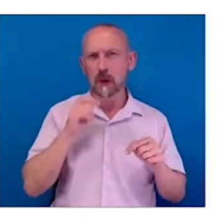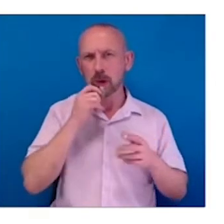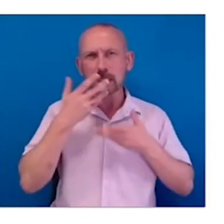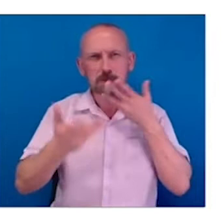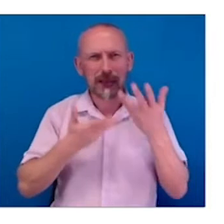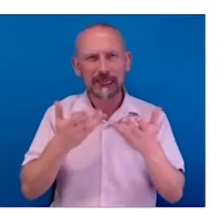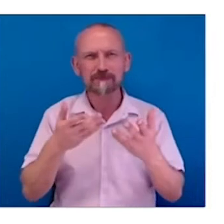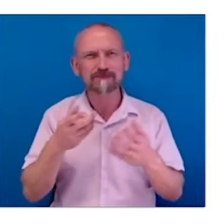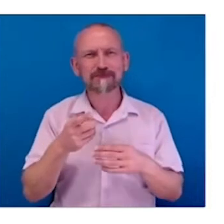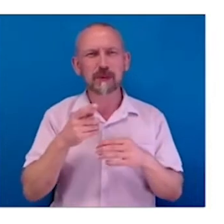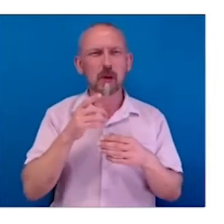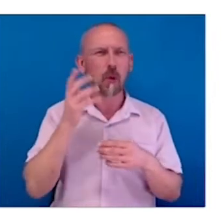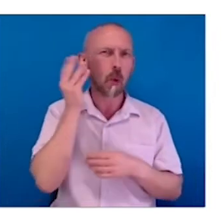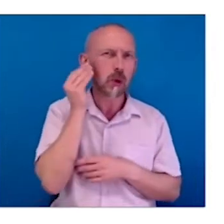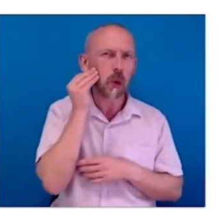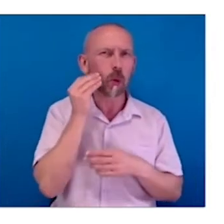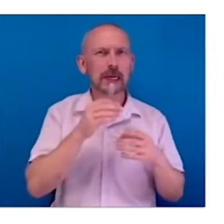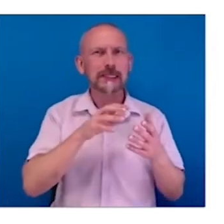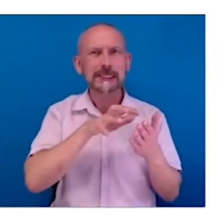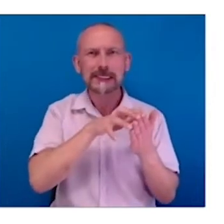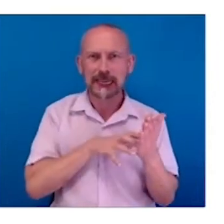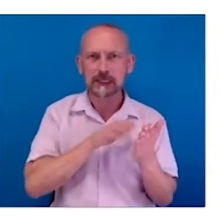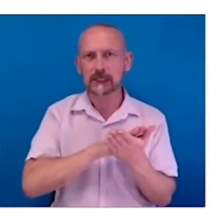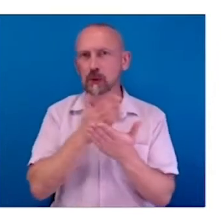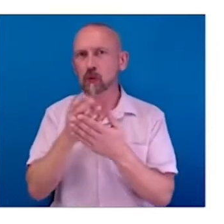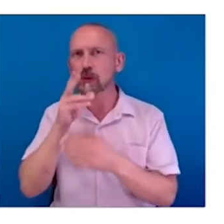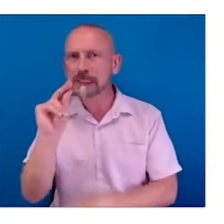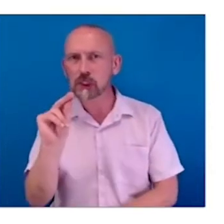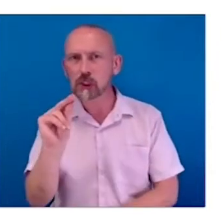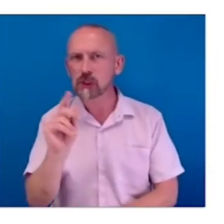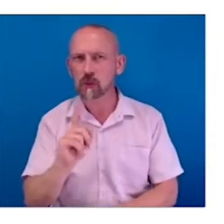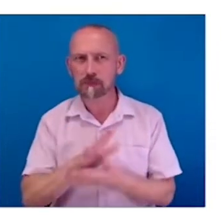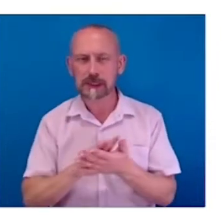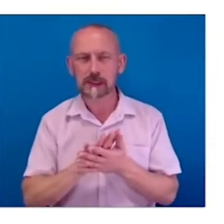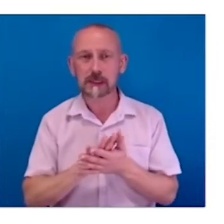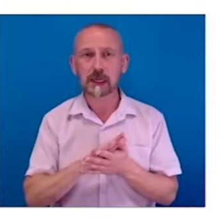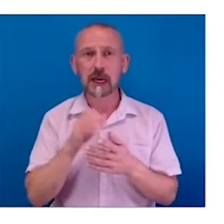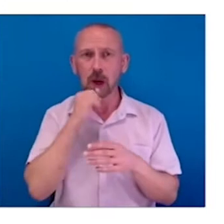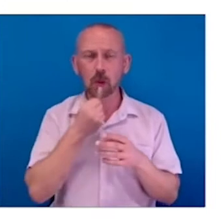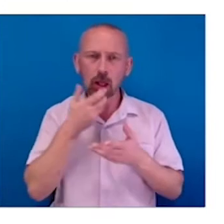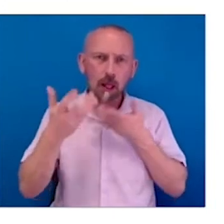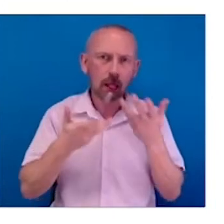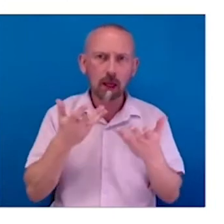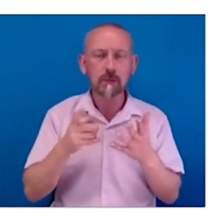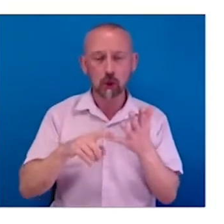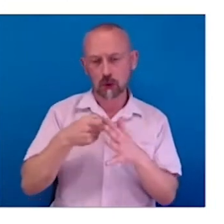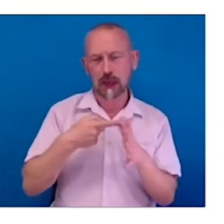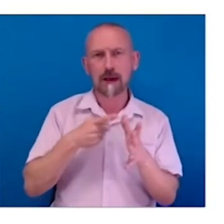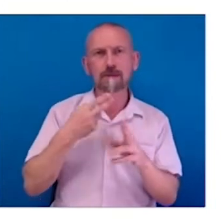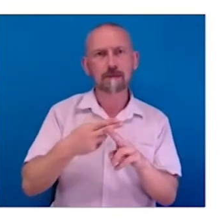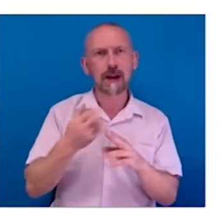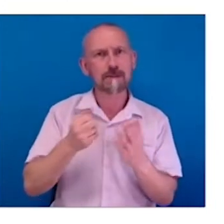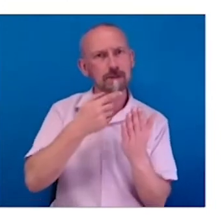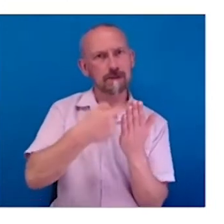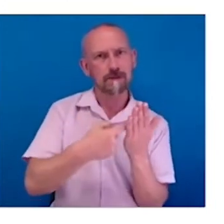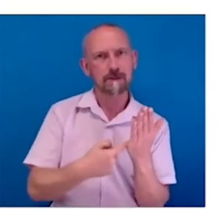we're covering, tell you about what guidance and standards UKAAF has to offer. I'll then